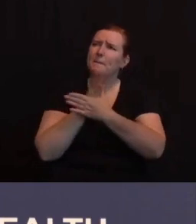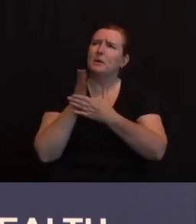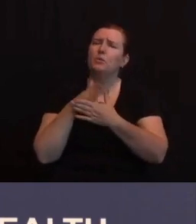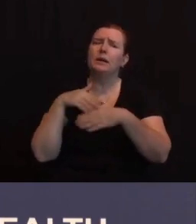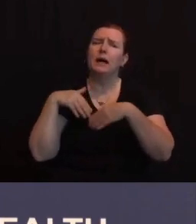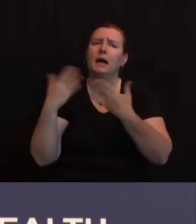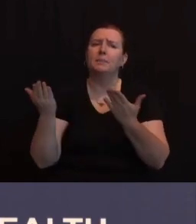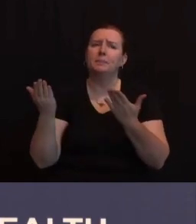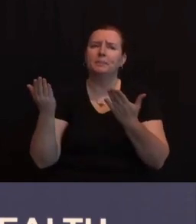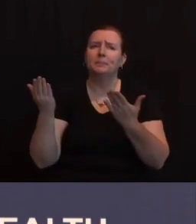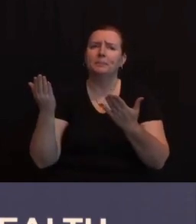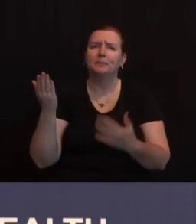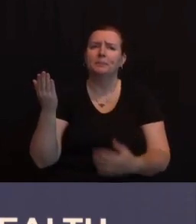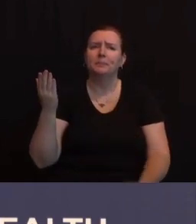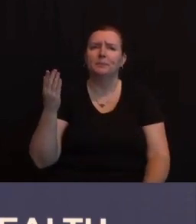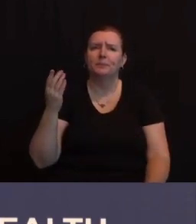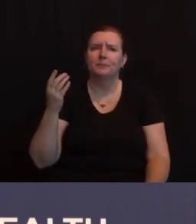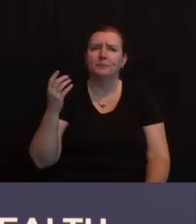and